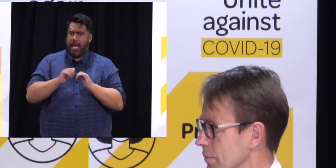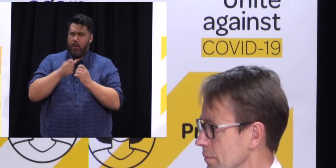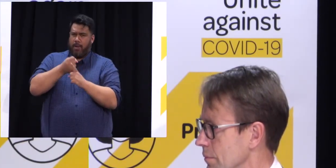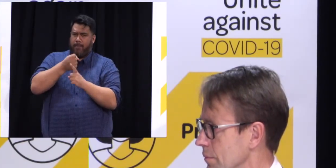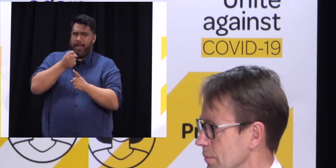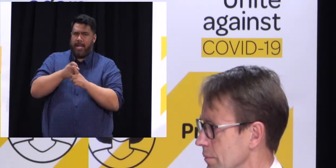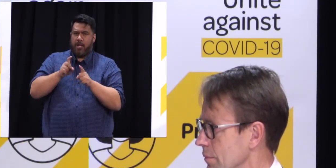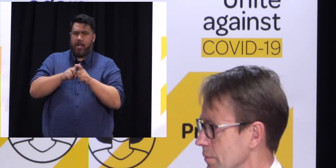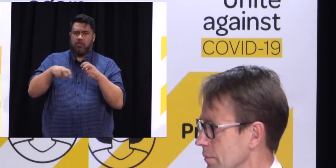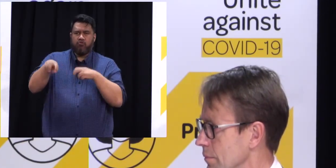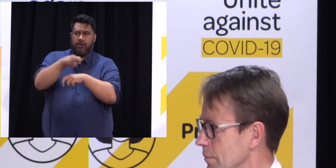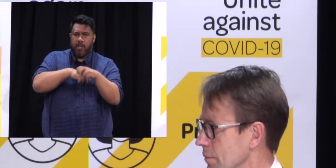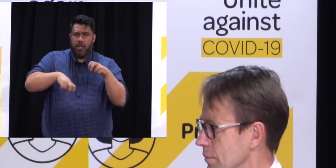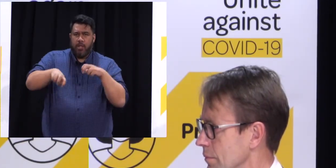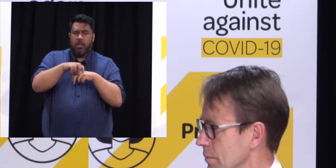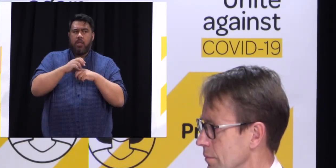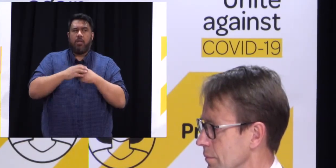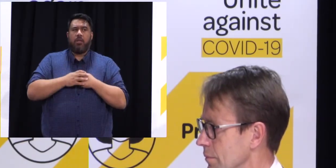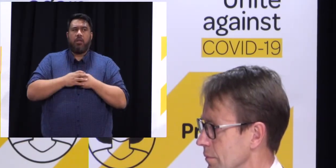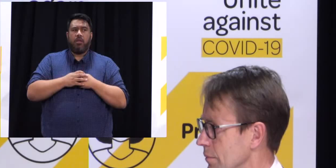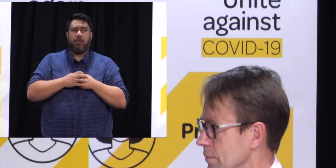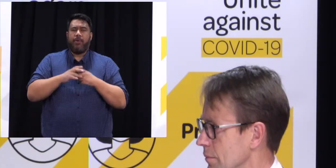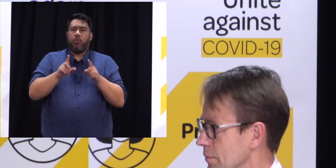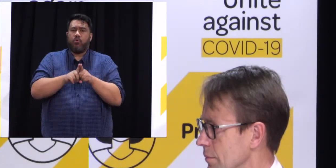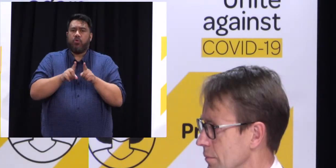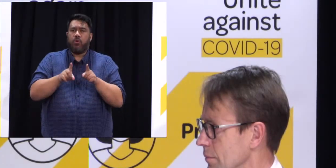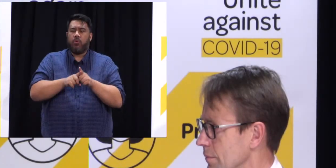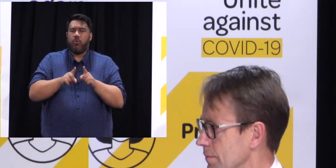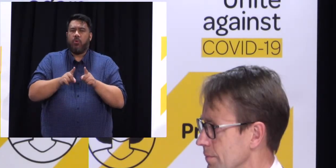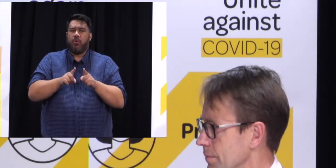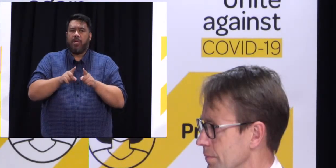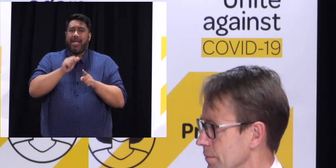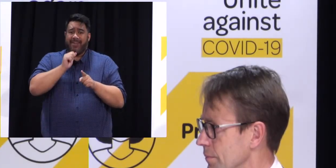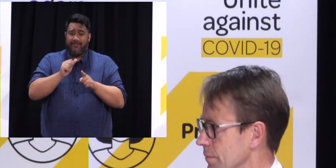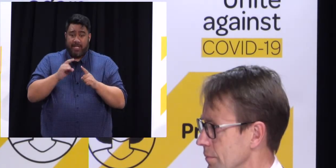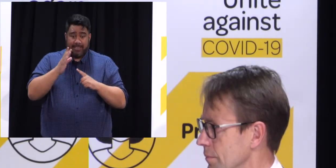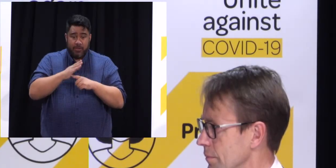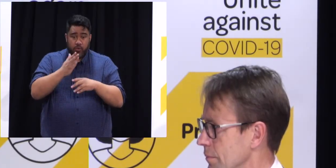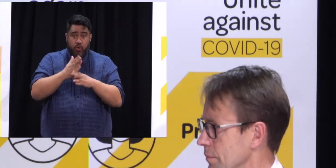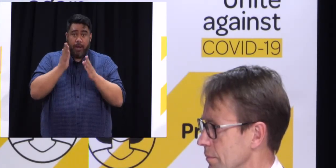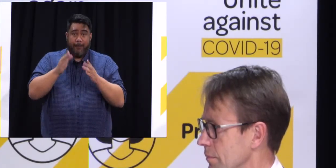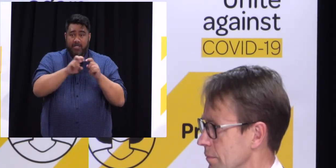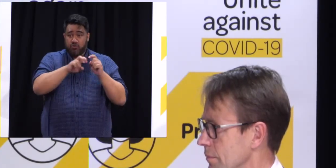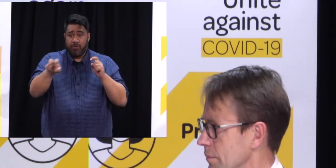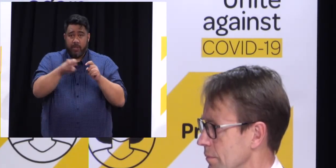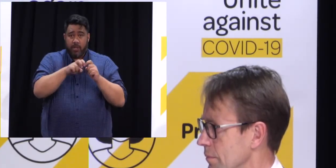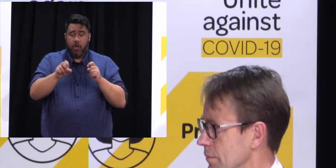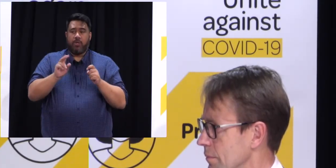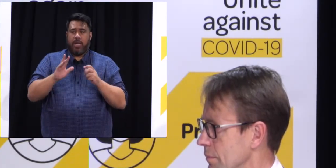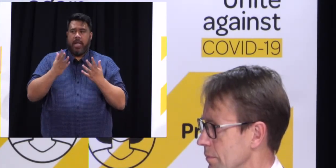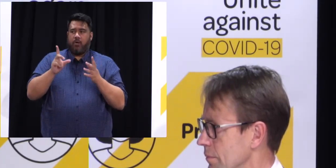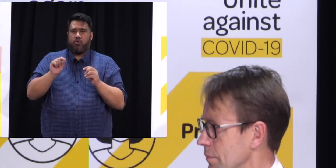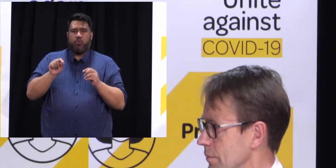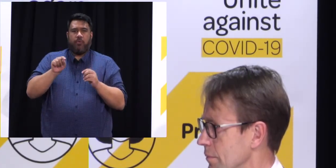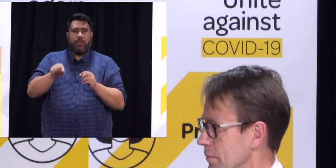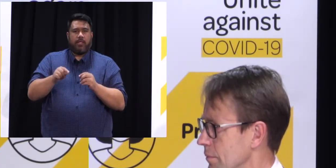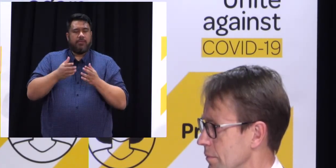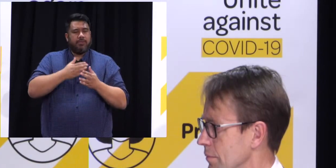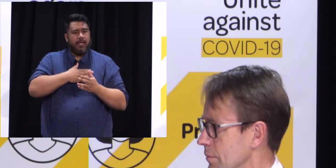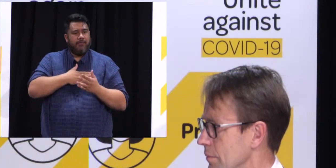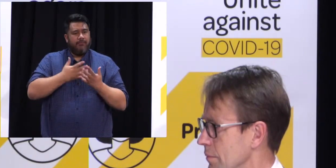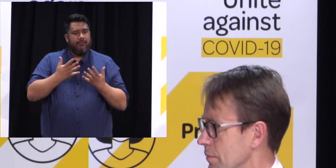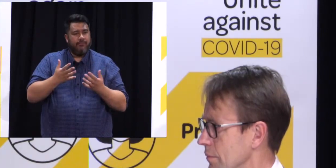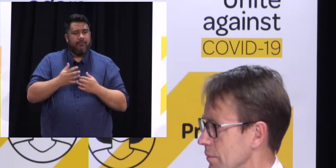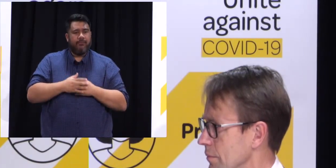we don't have parts of the country cut off from other parts of the country if we need that essential movement? And how do we ensure that those who are part of our